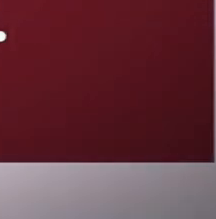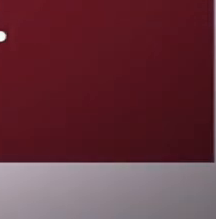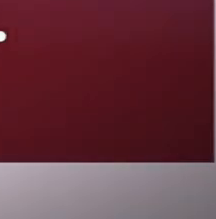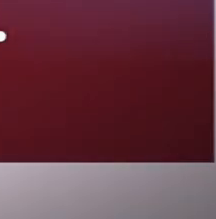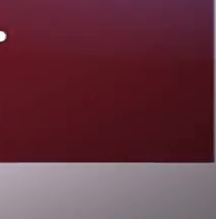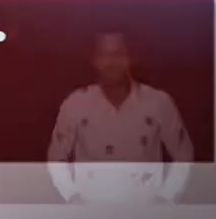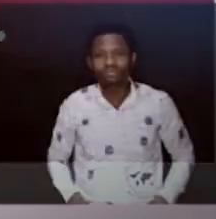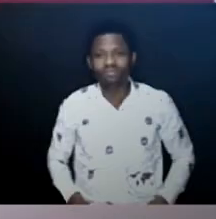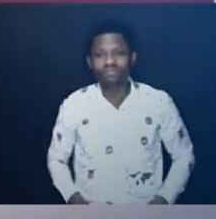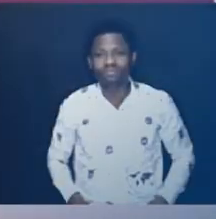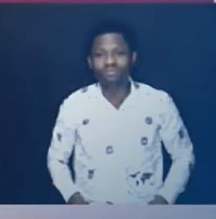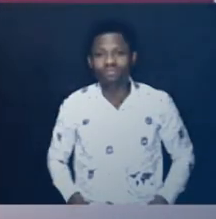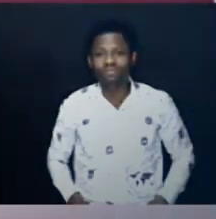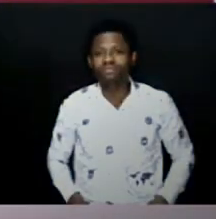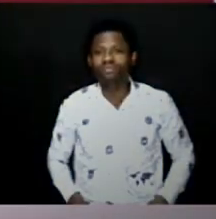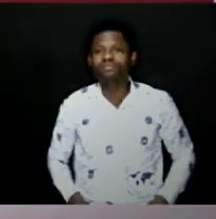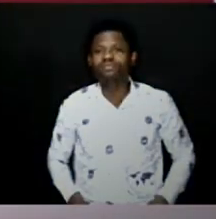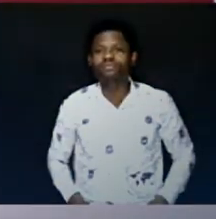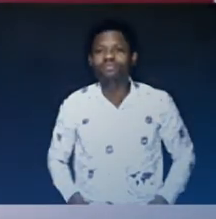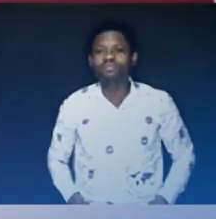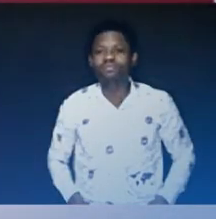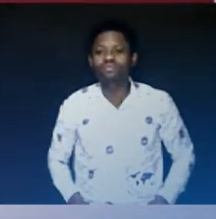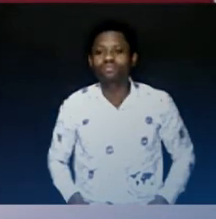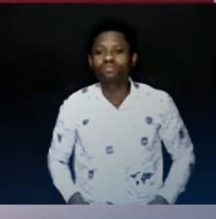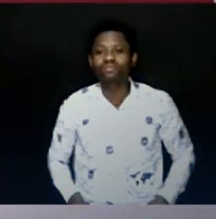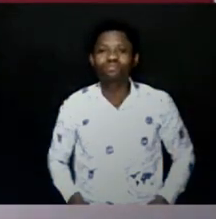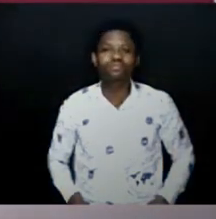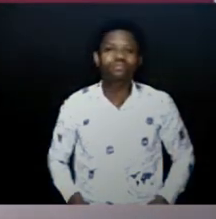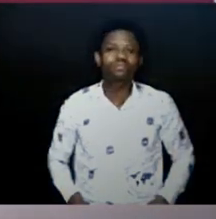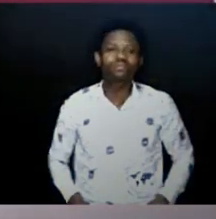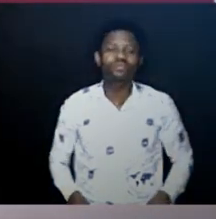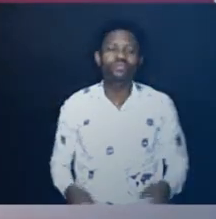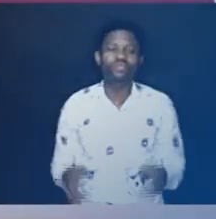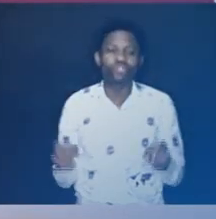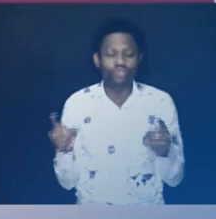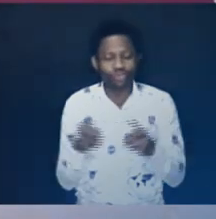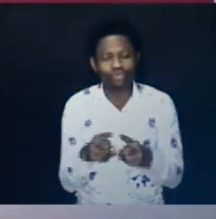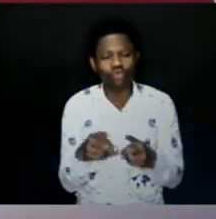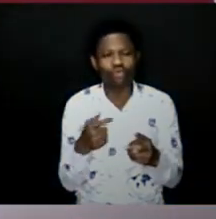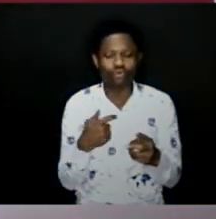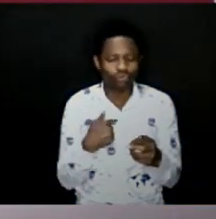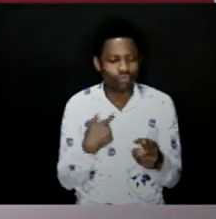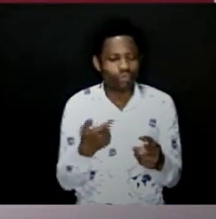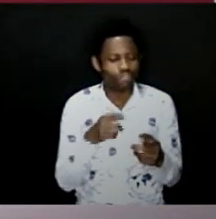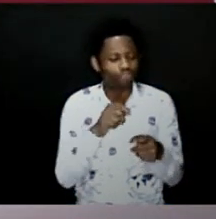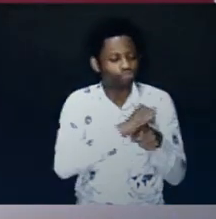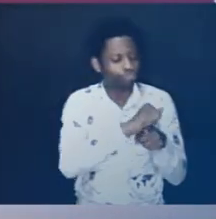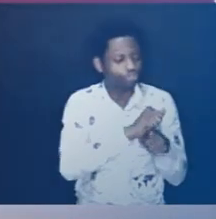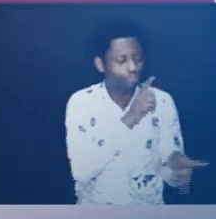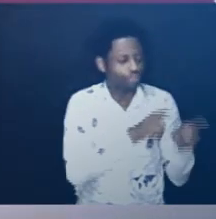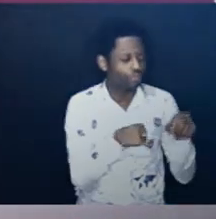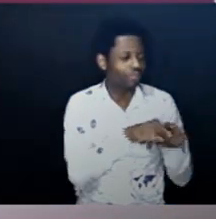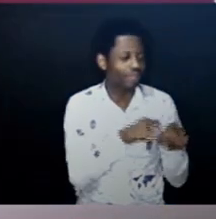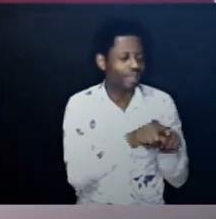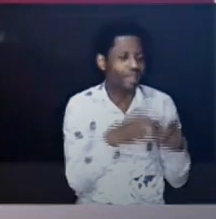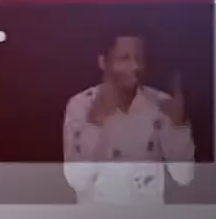church. Say your bombard is a betiti ni party say Moses and was a to bring deliverance to Israel, now, in